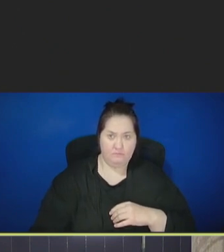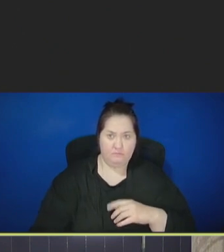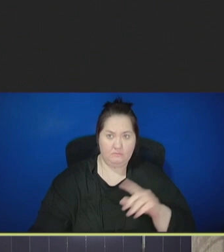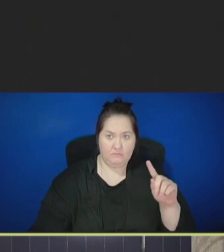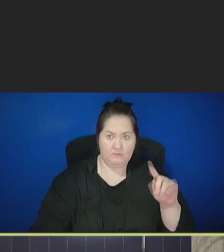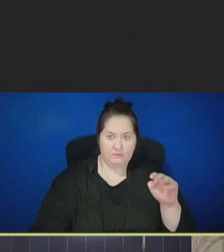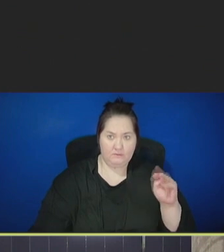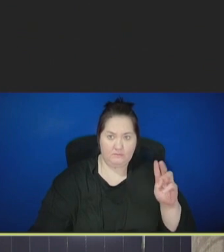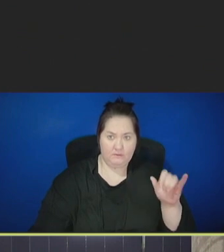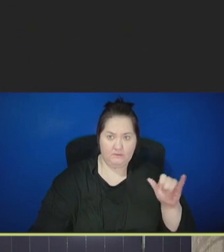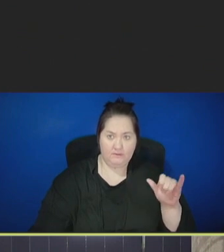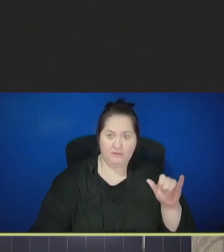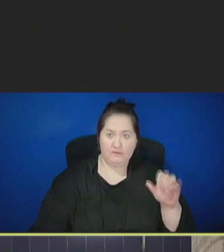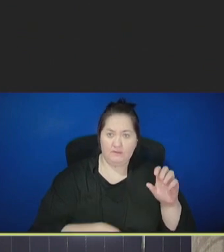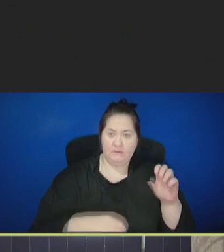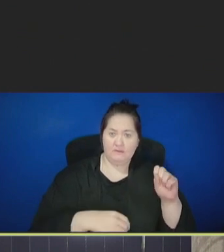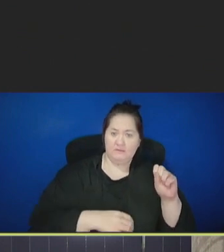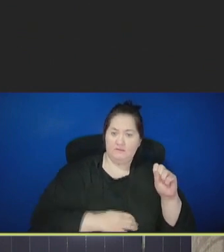Timothy Cicero.